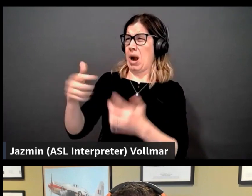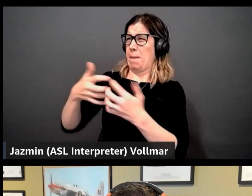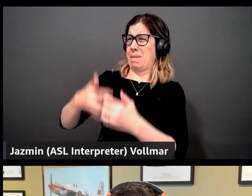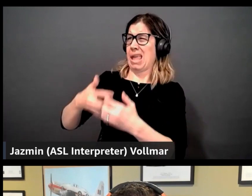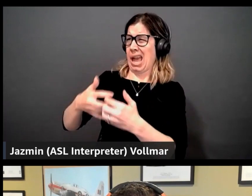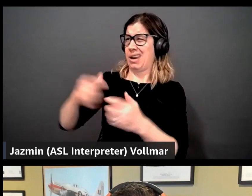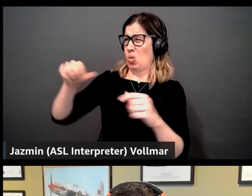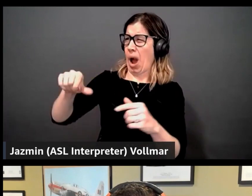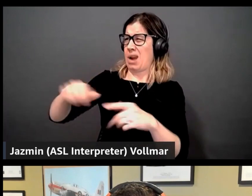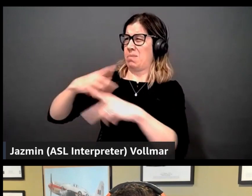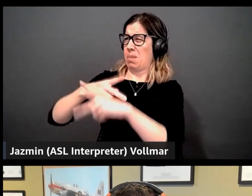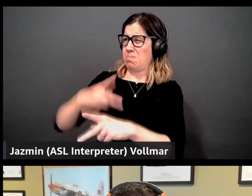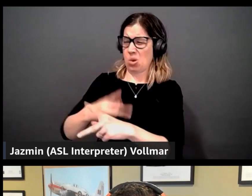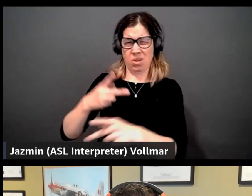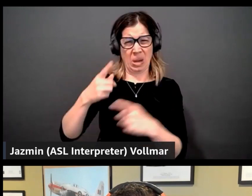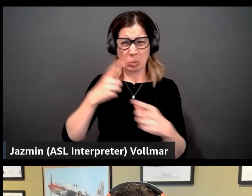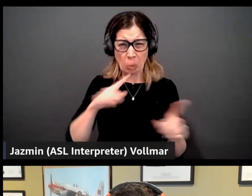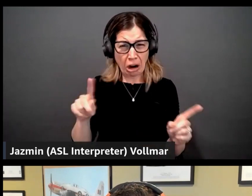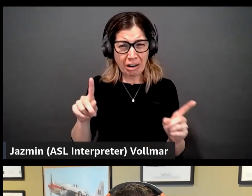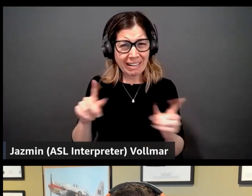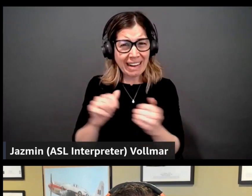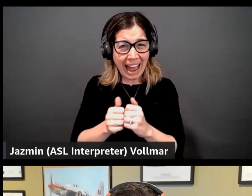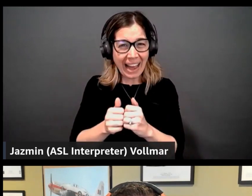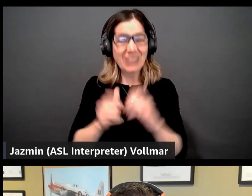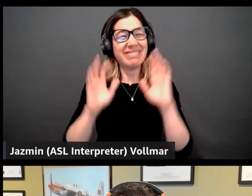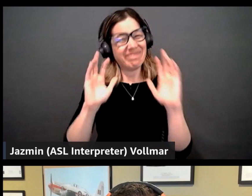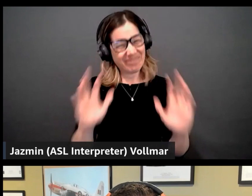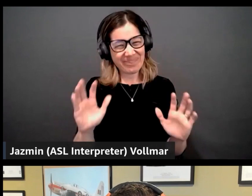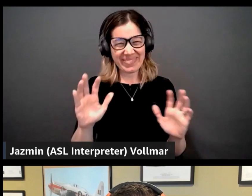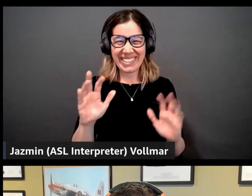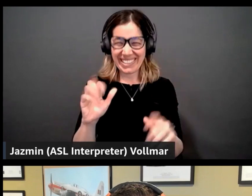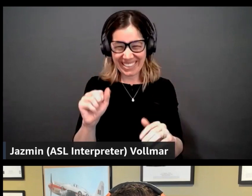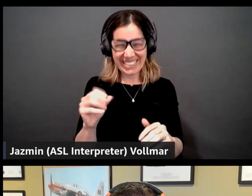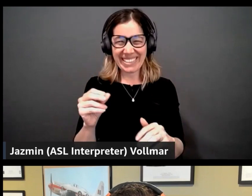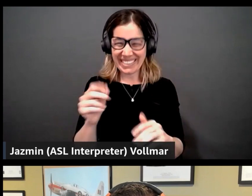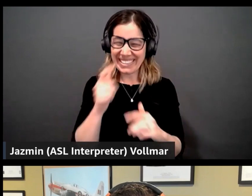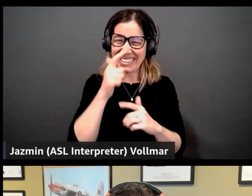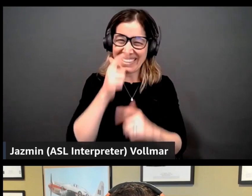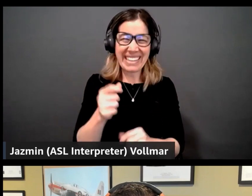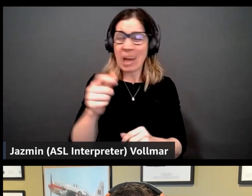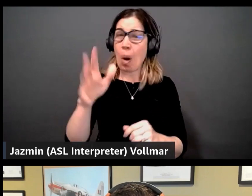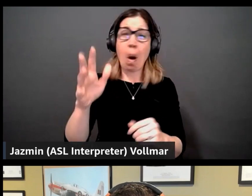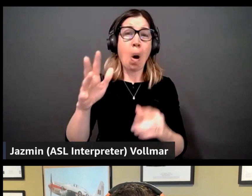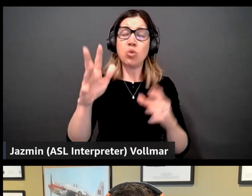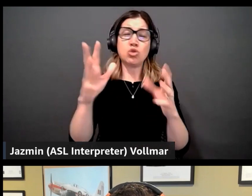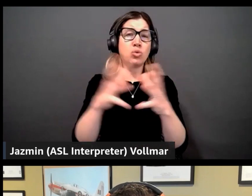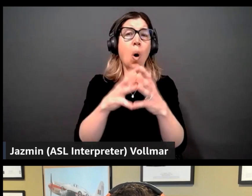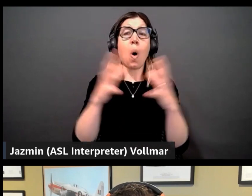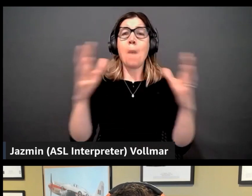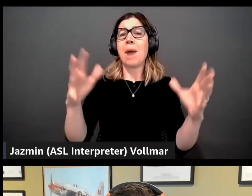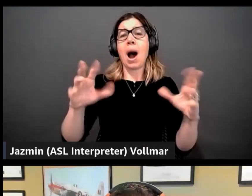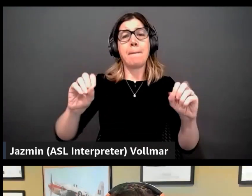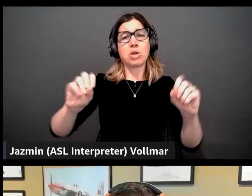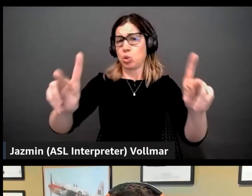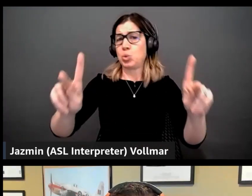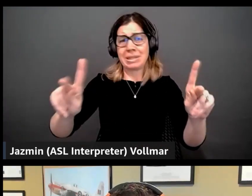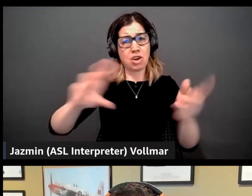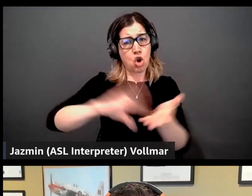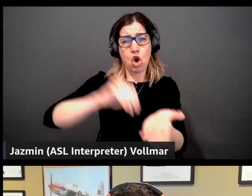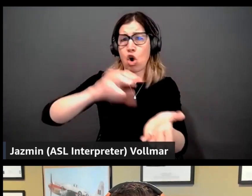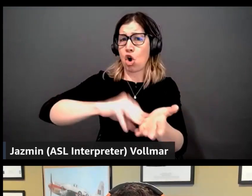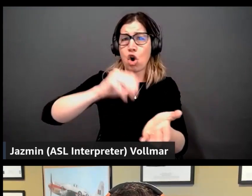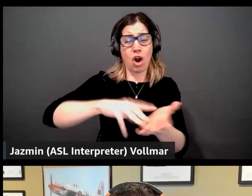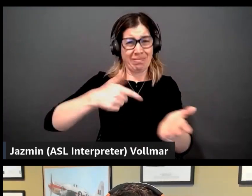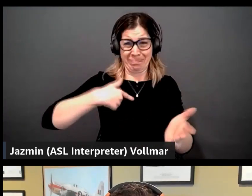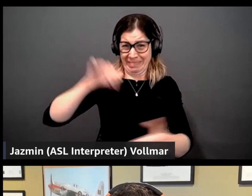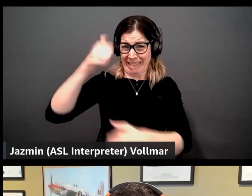computing, how does it actually work? So I think it's like an endless opportunity to learn, and you'll never stop learning. That's kind of the